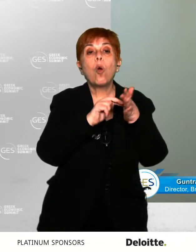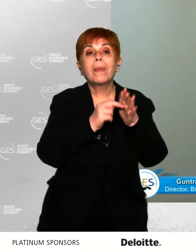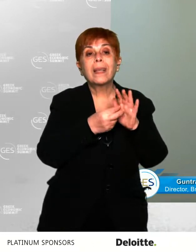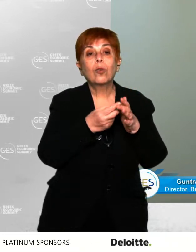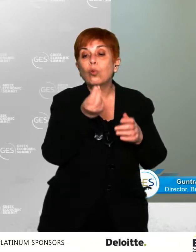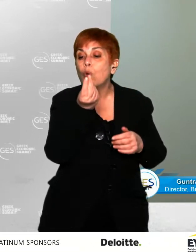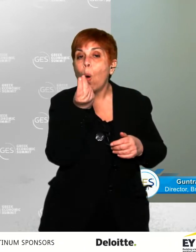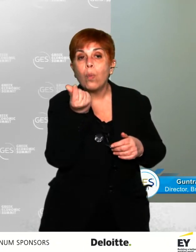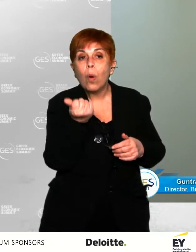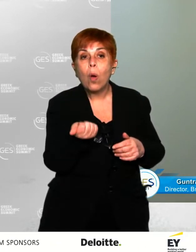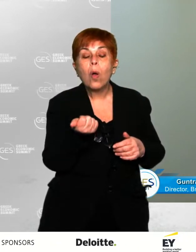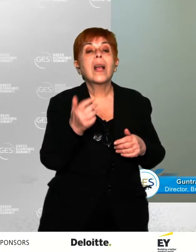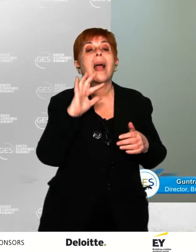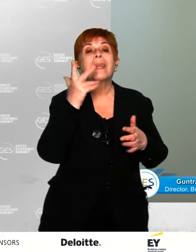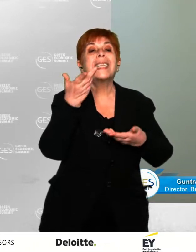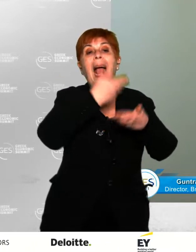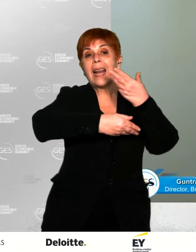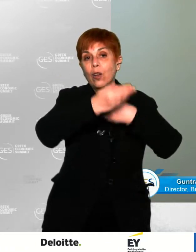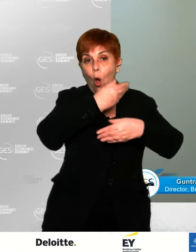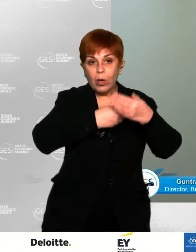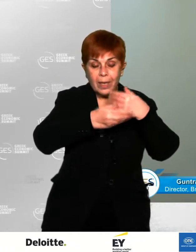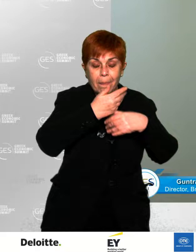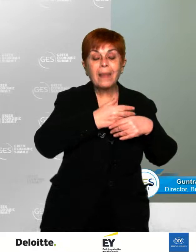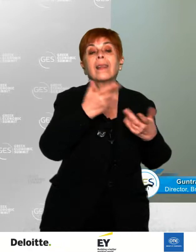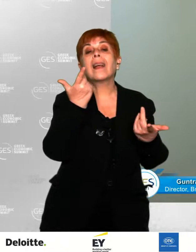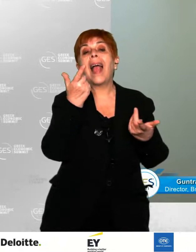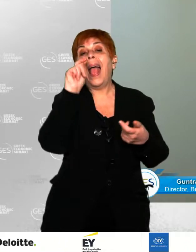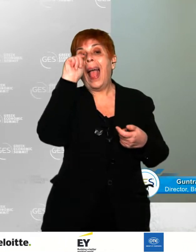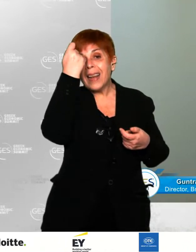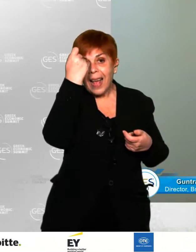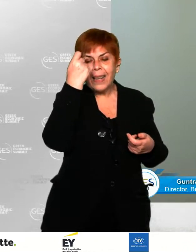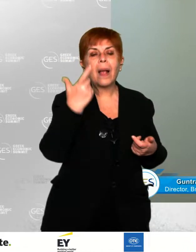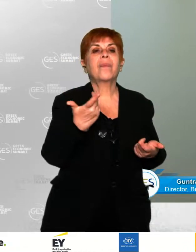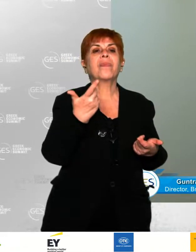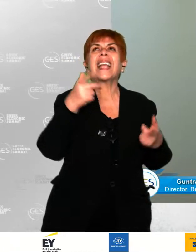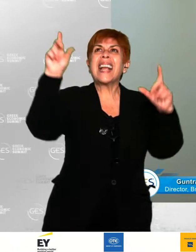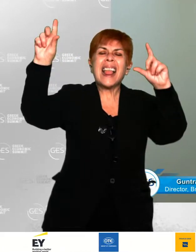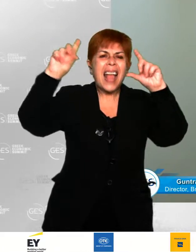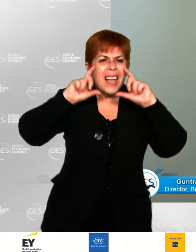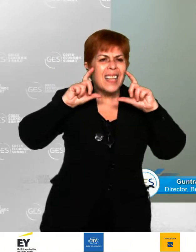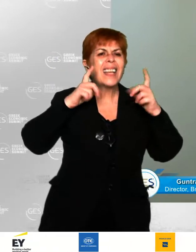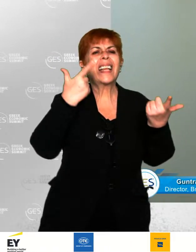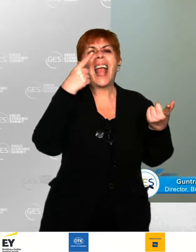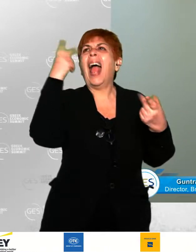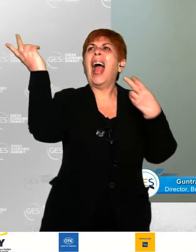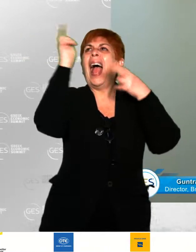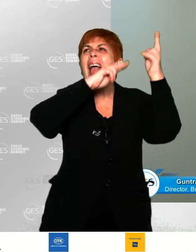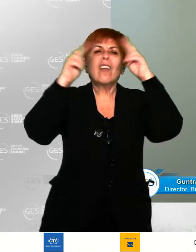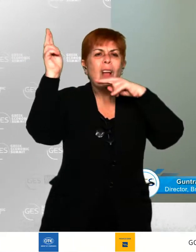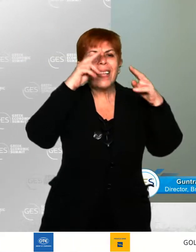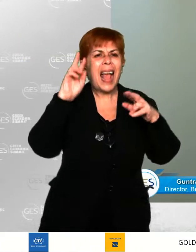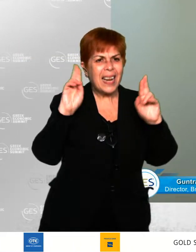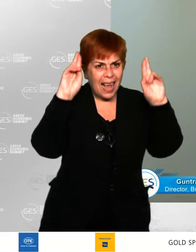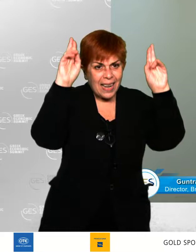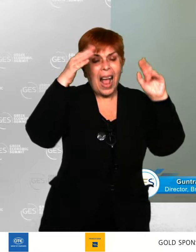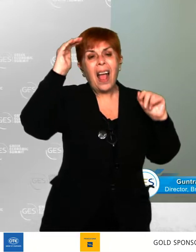price for solar and wind energy has fallen by around 90% in the last